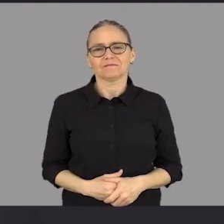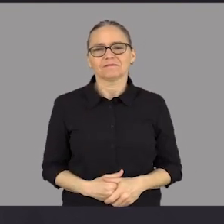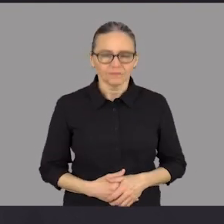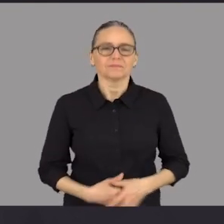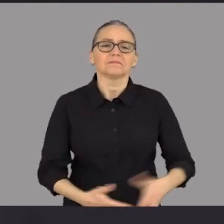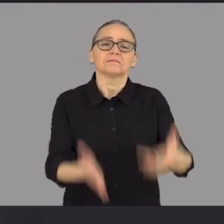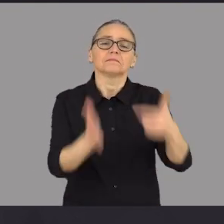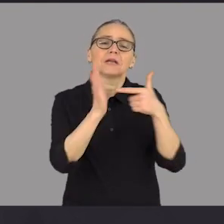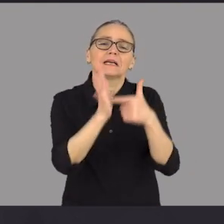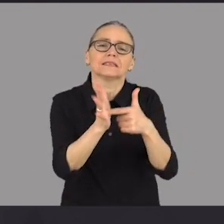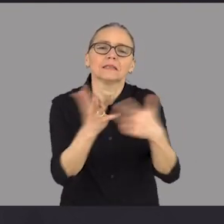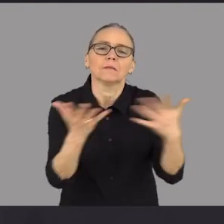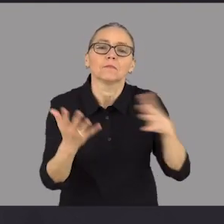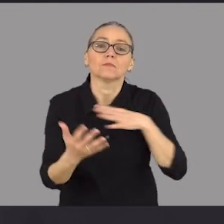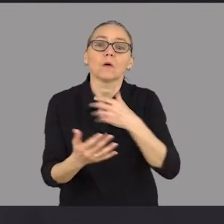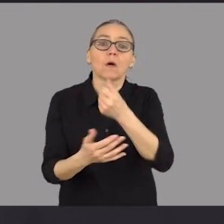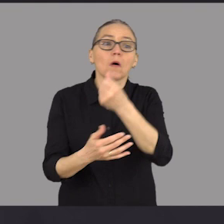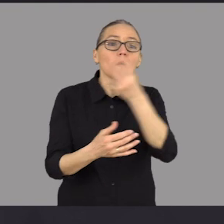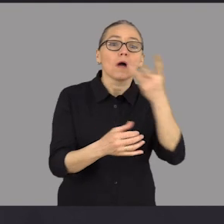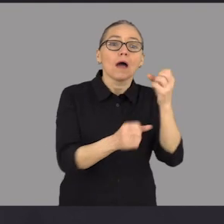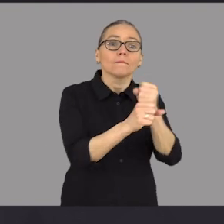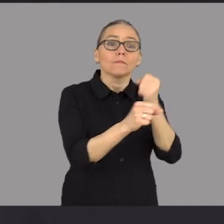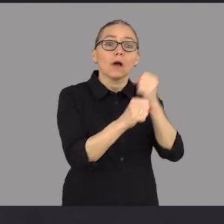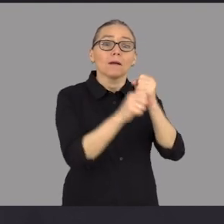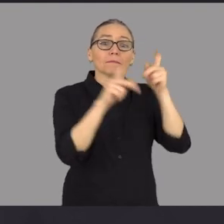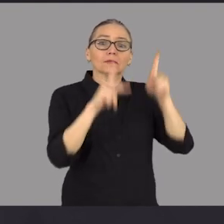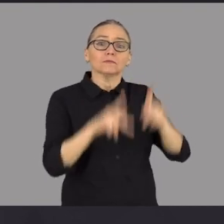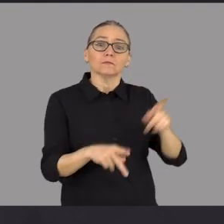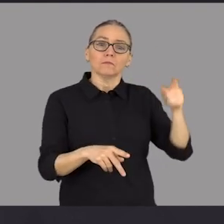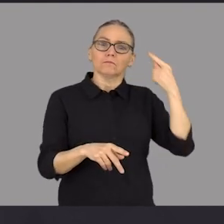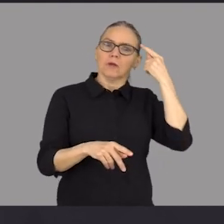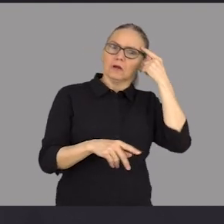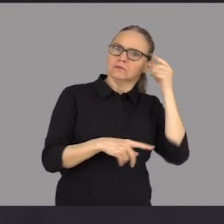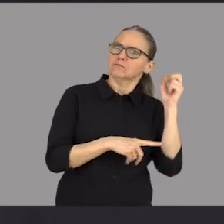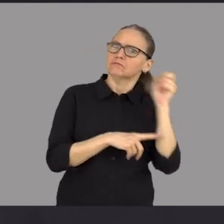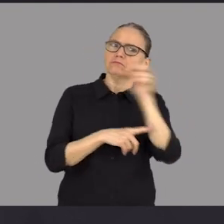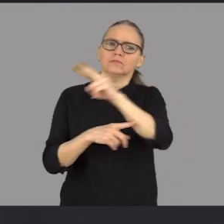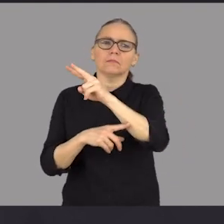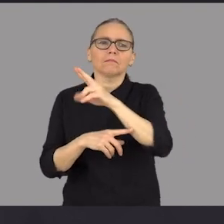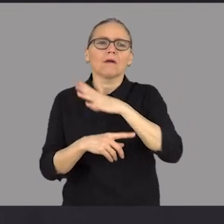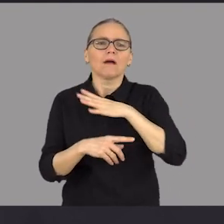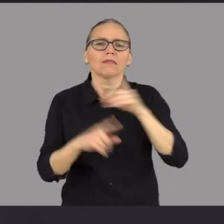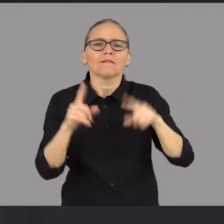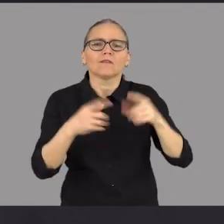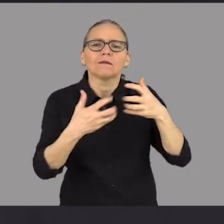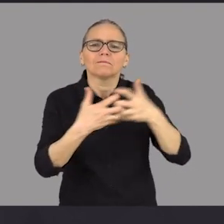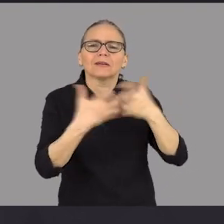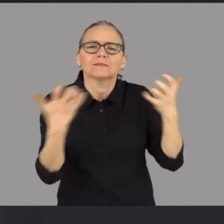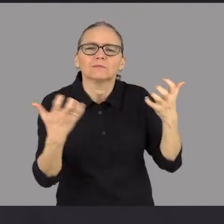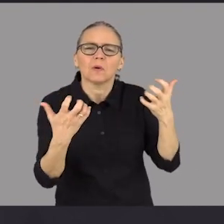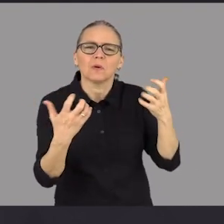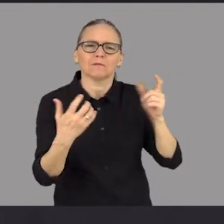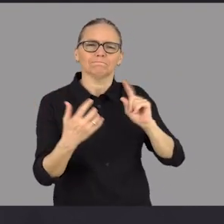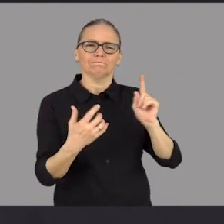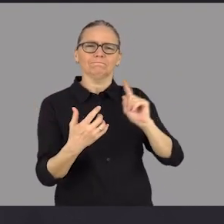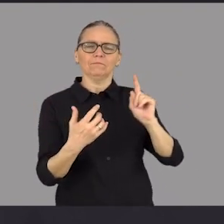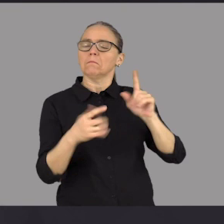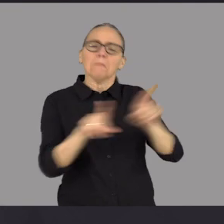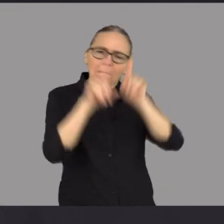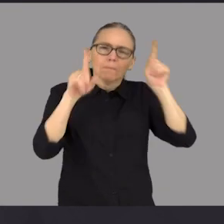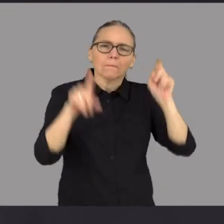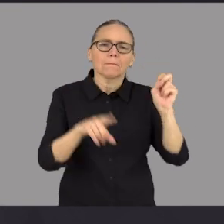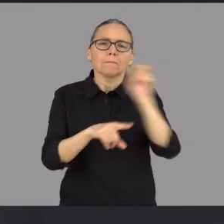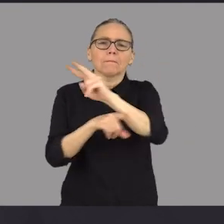functions, rather than an extensive wish list that deters many candidates from applying.